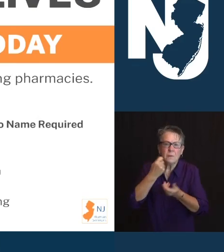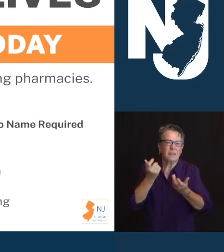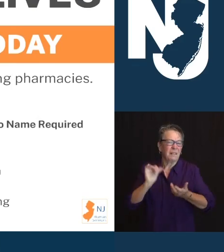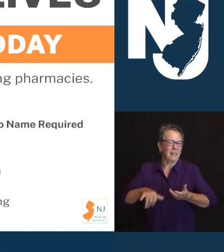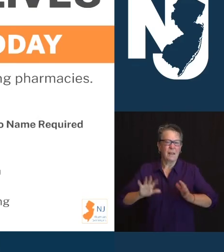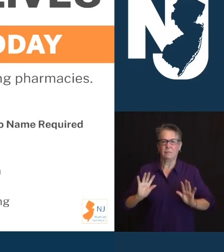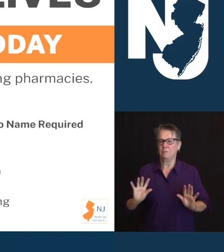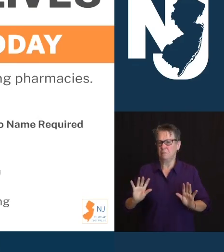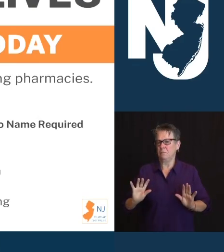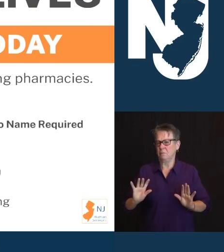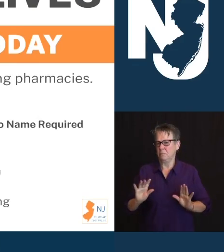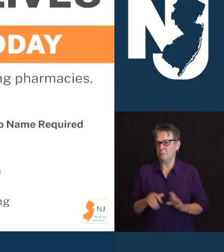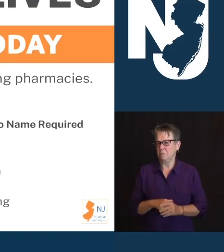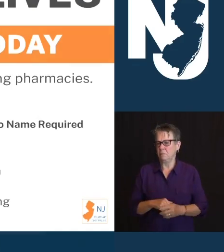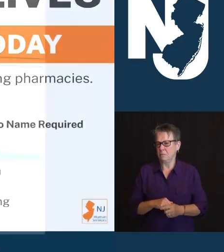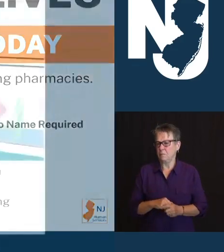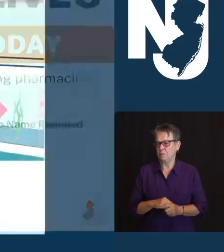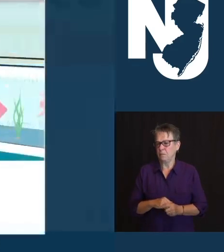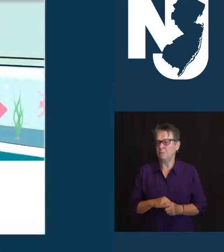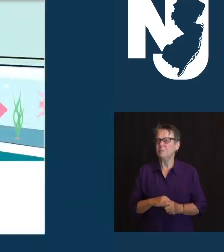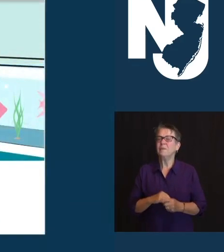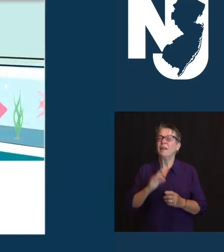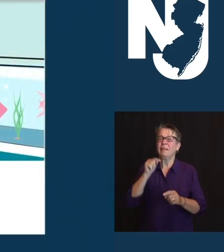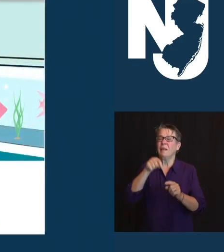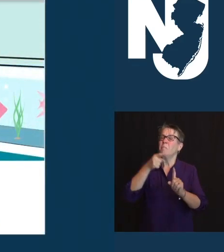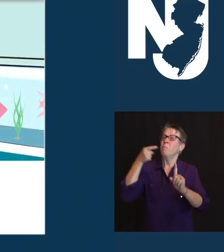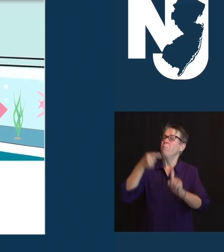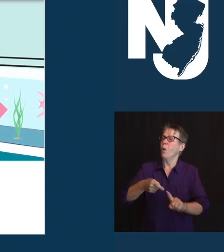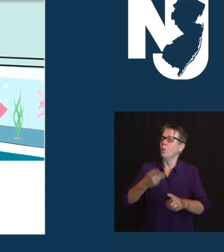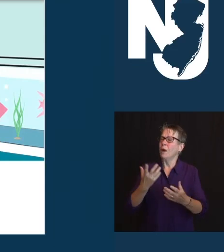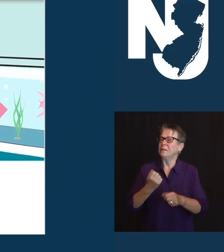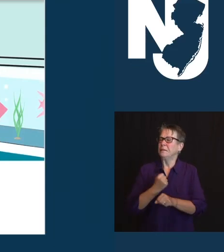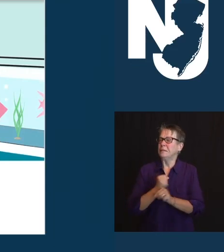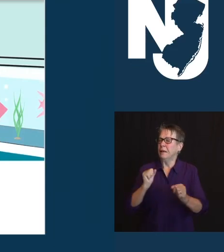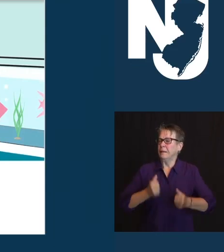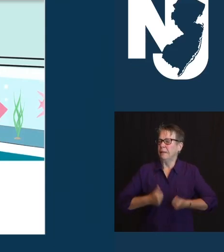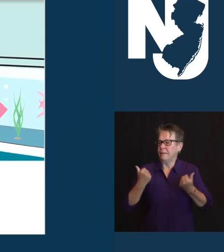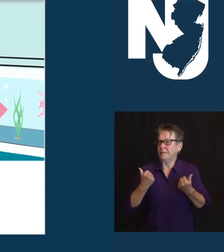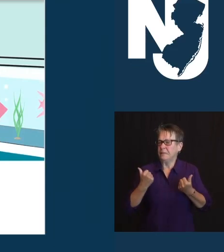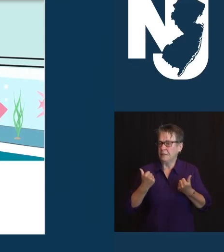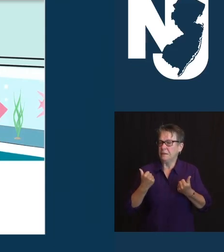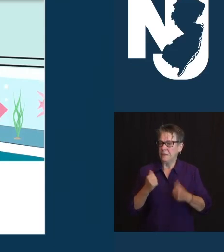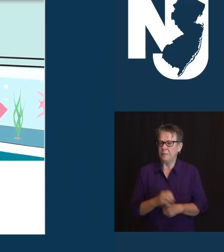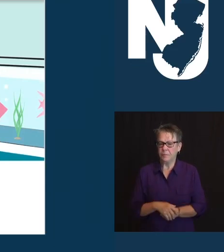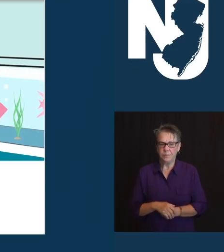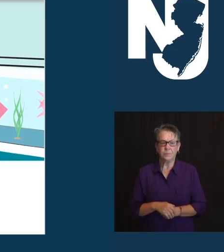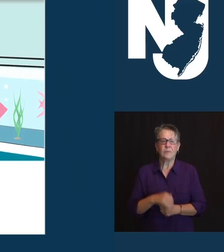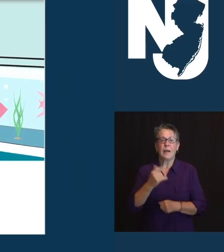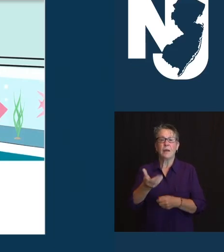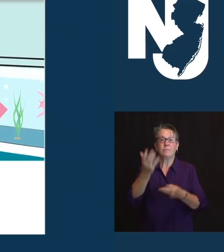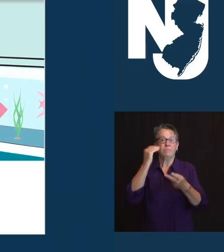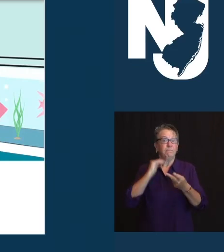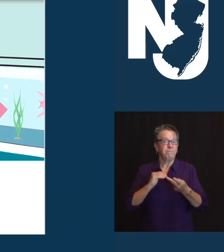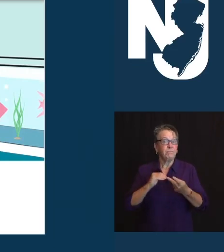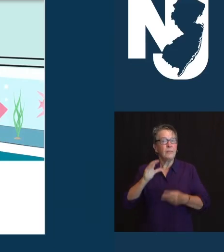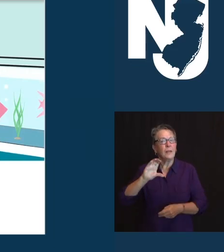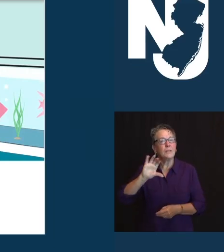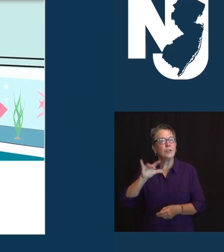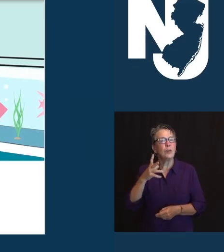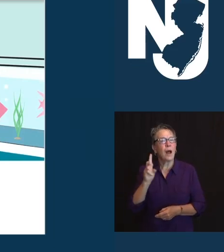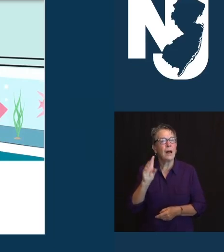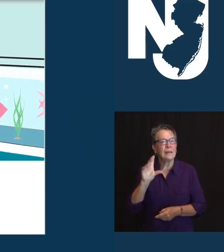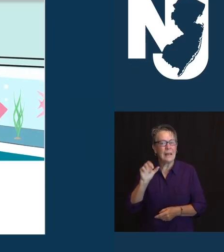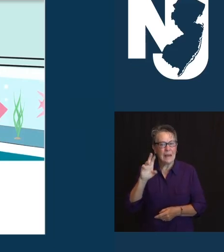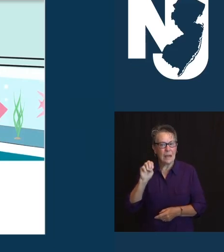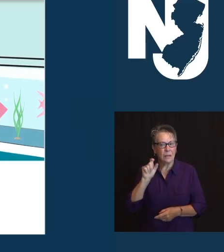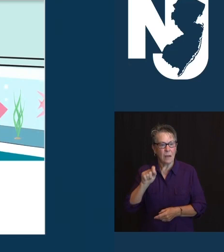can. Also today, the Department of Human Services, and by the way, Pat, you and your colleagues in law enforcement know